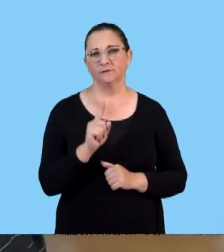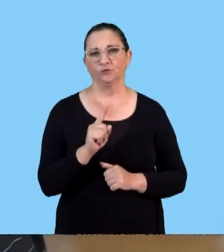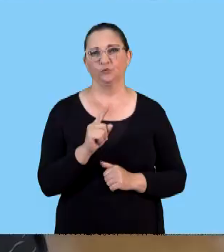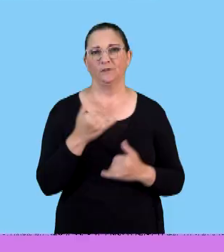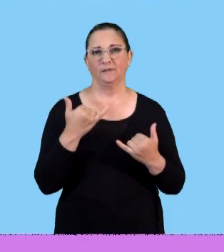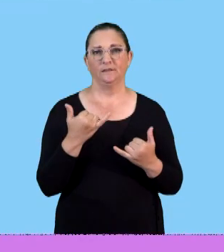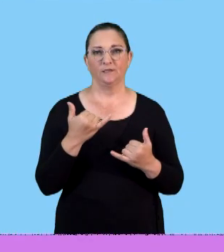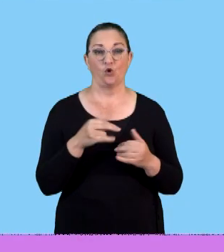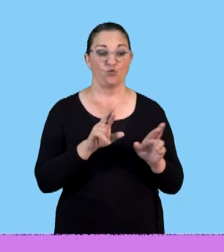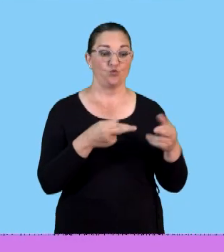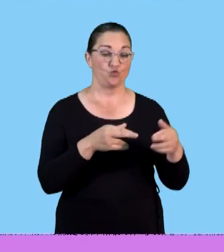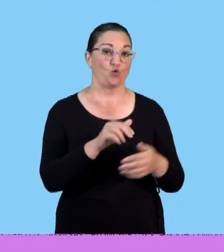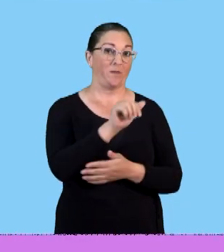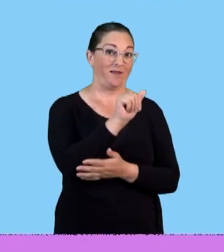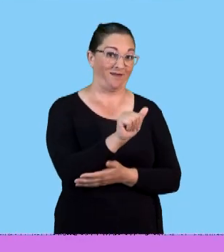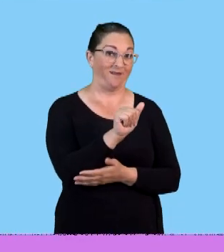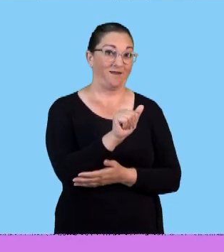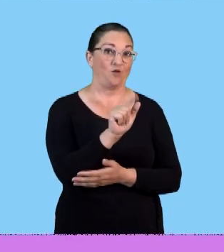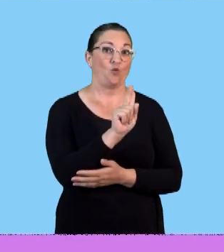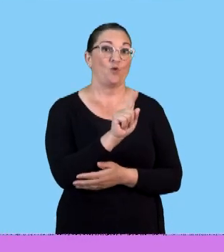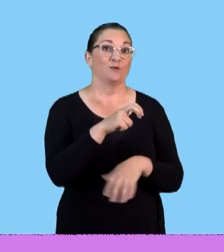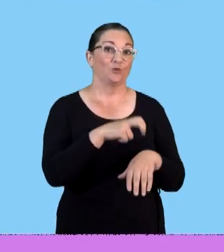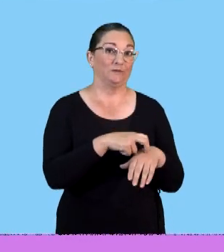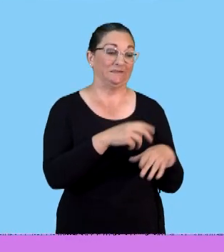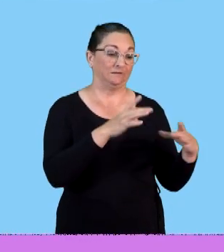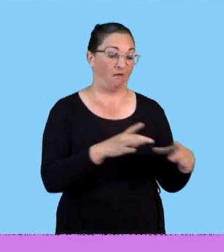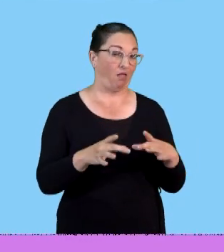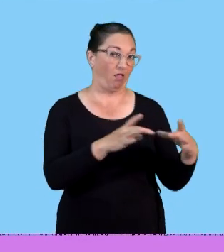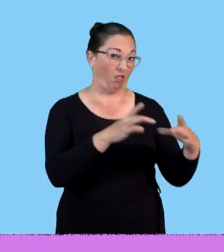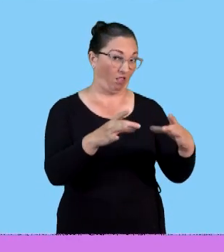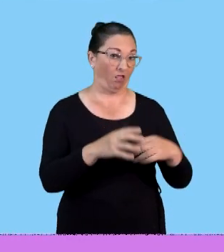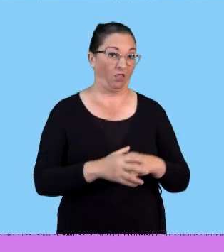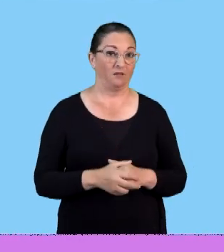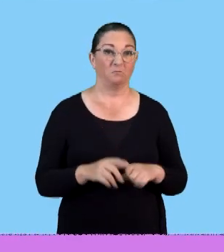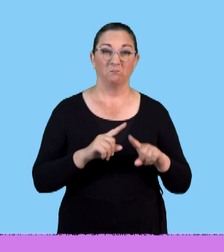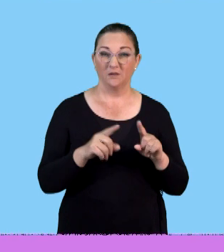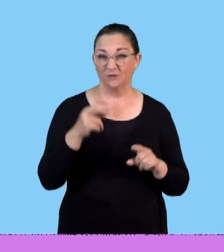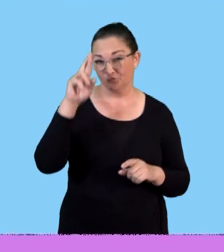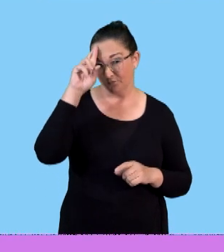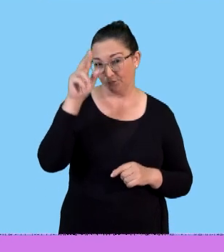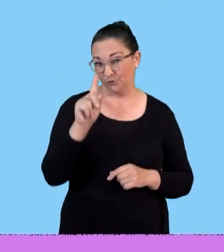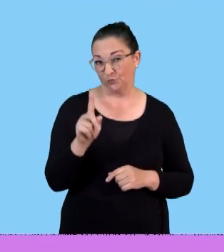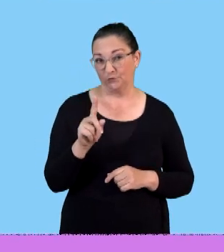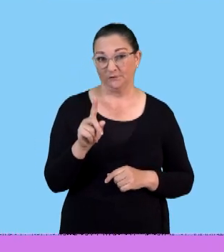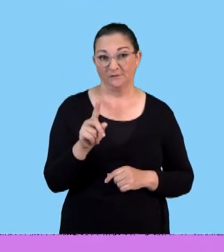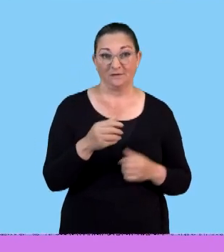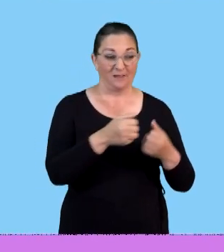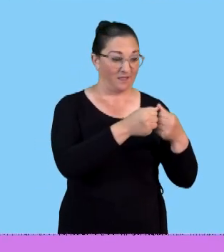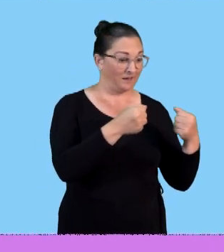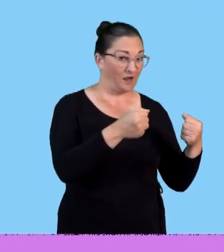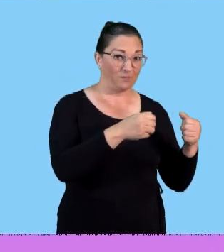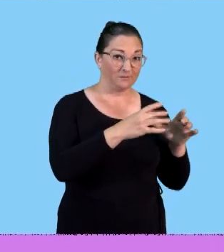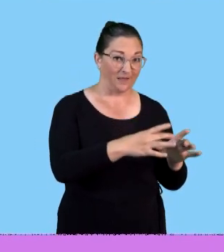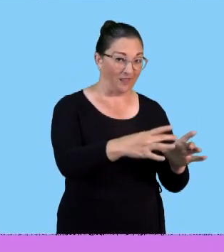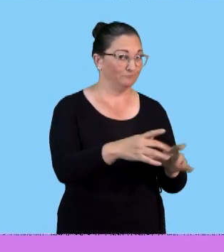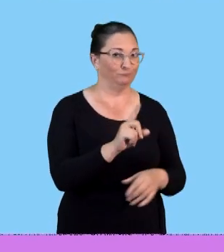says determine the area of room A that will be covered by tiles. Okay, remember here where we have the